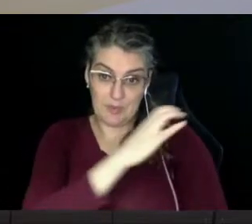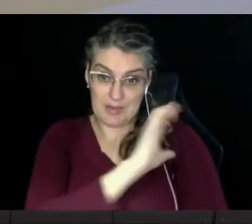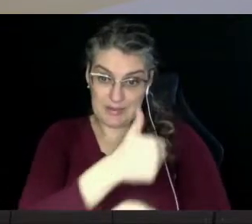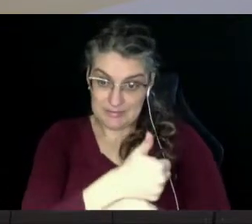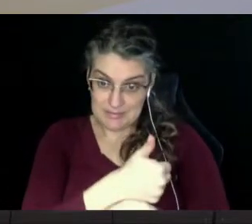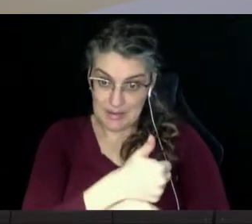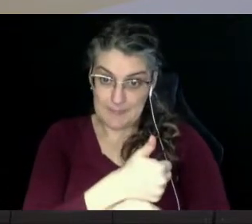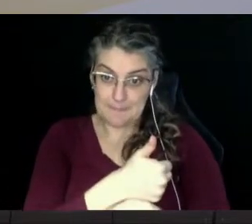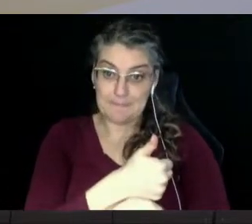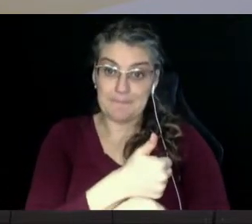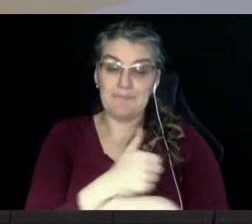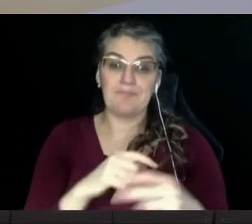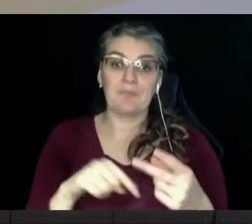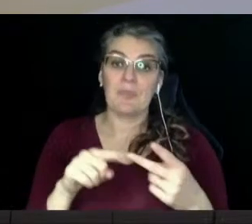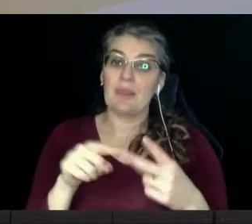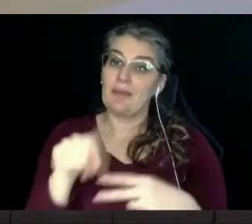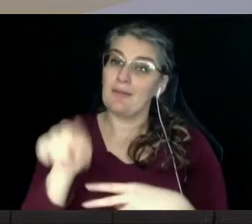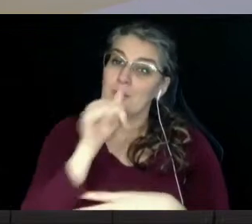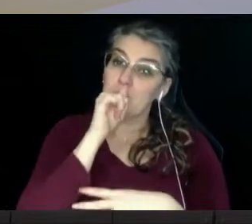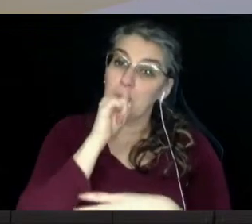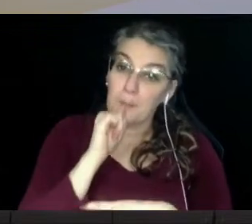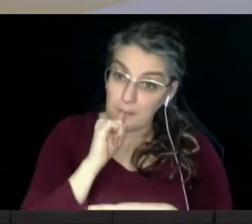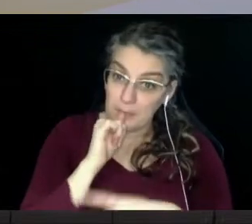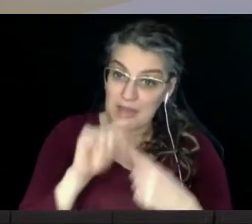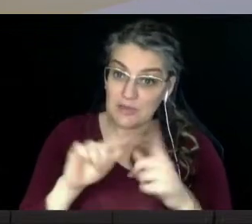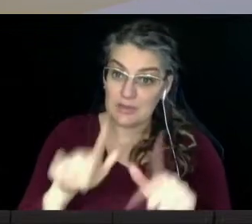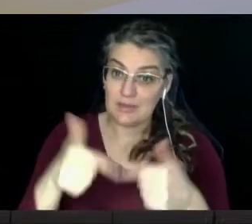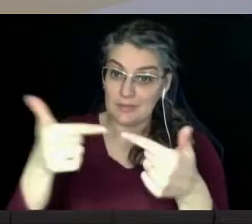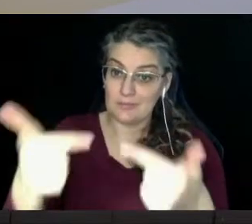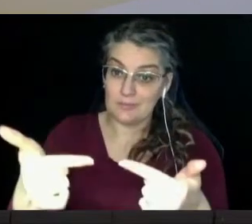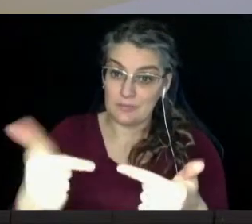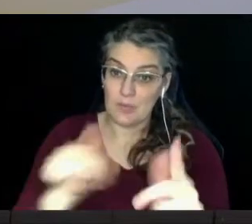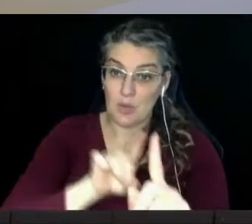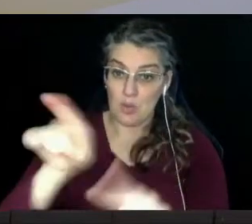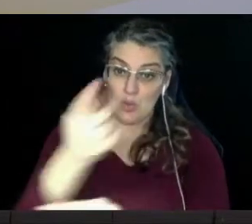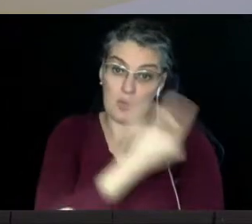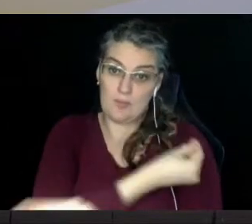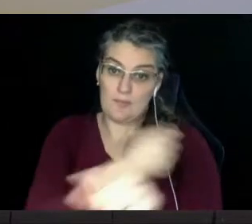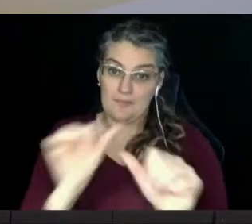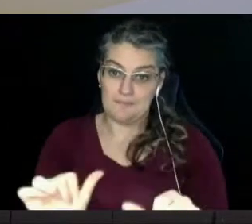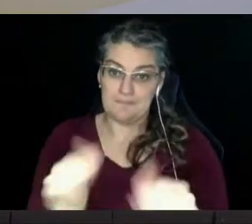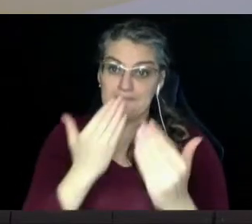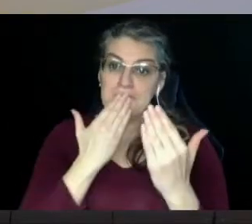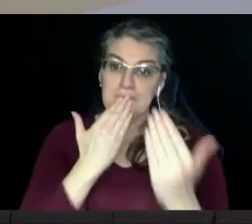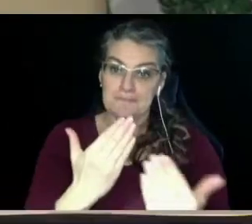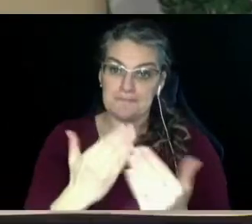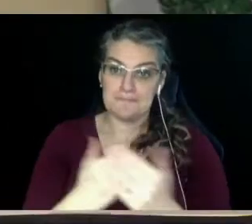wait their turn to be immunized against COVID-19. Thank you.